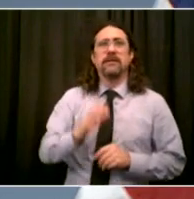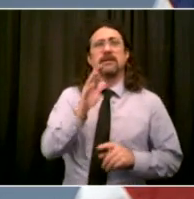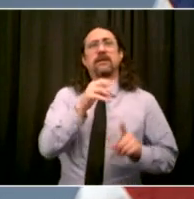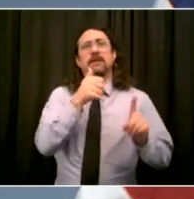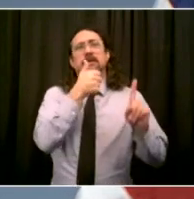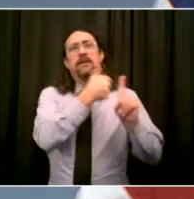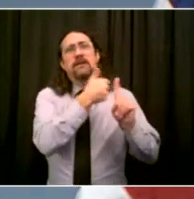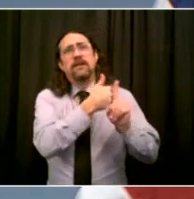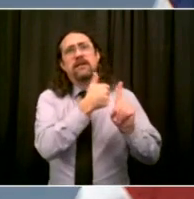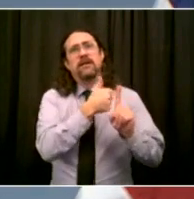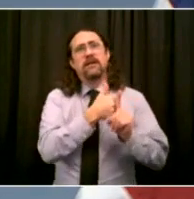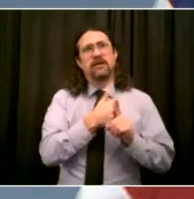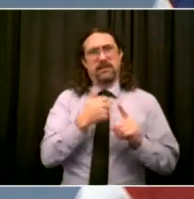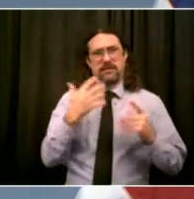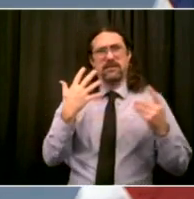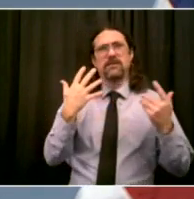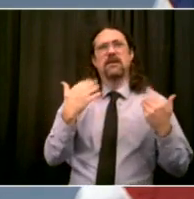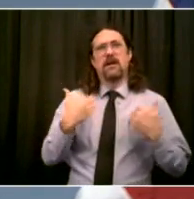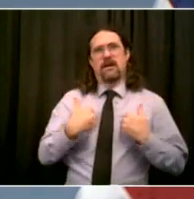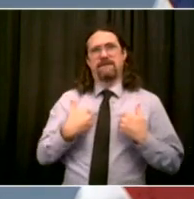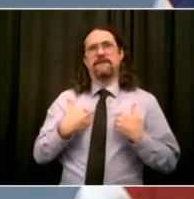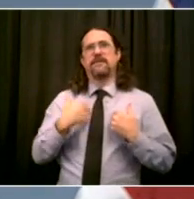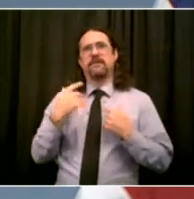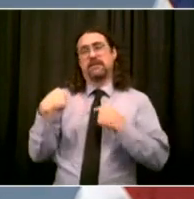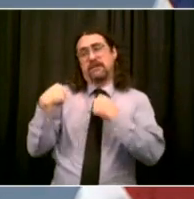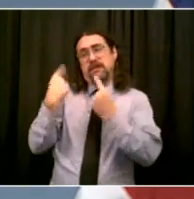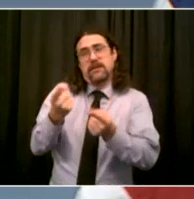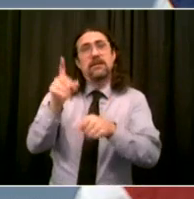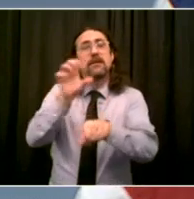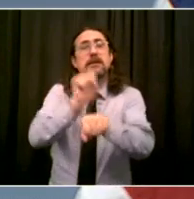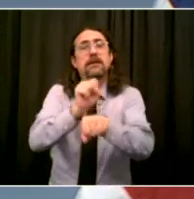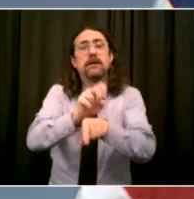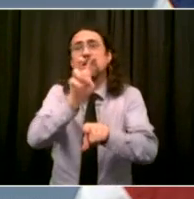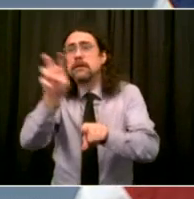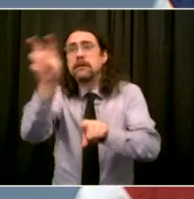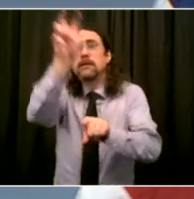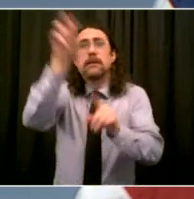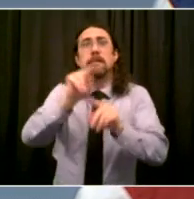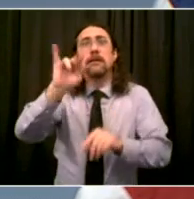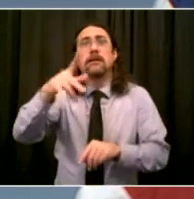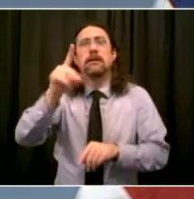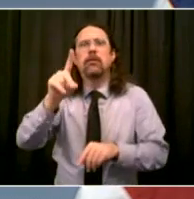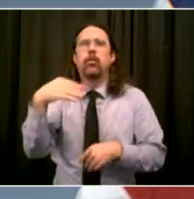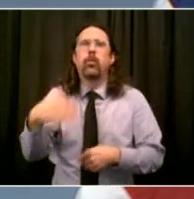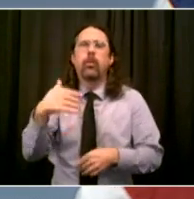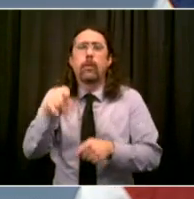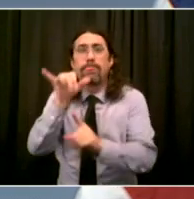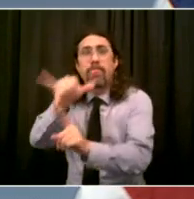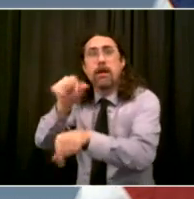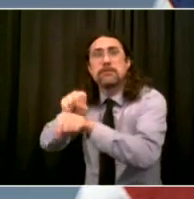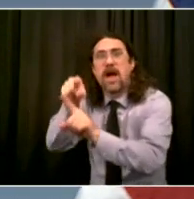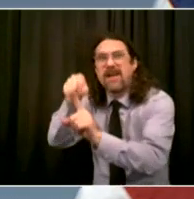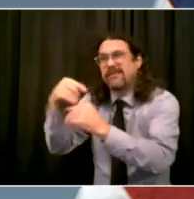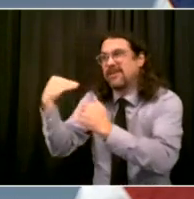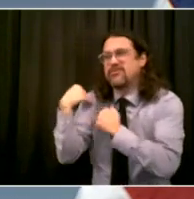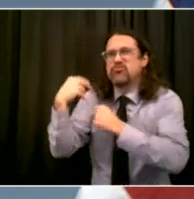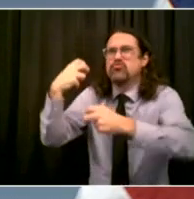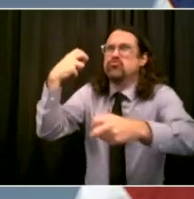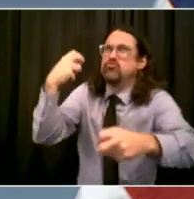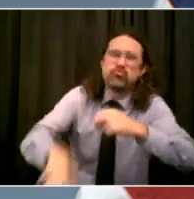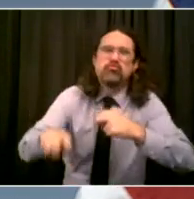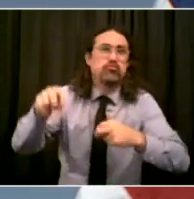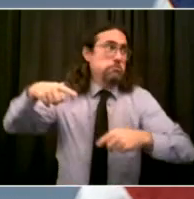accountable to whether it's 50,000 people or 200,000 people in your precinct. You're essentially the mayor of that